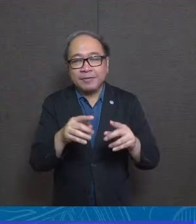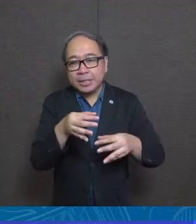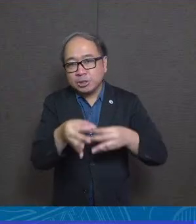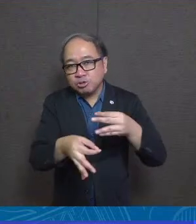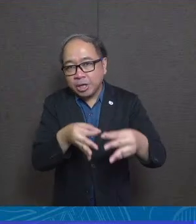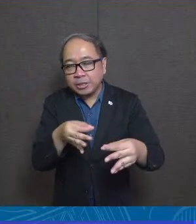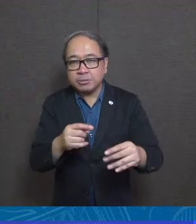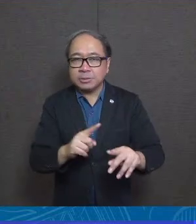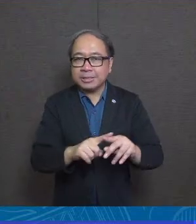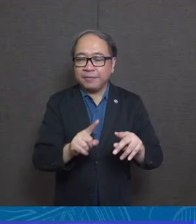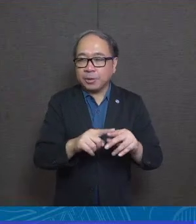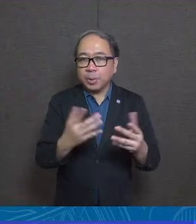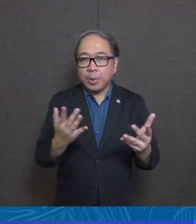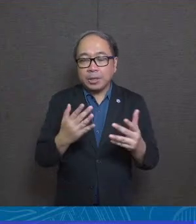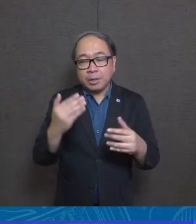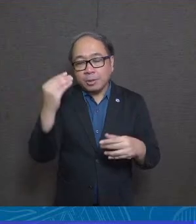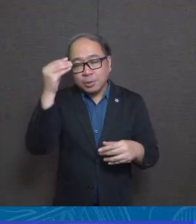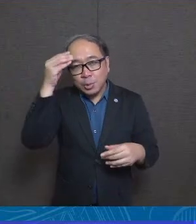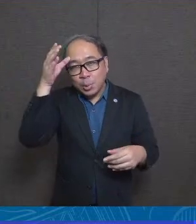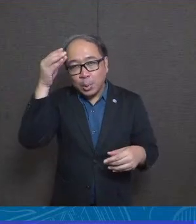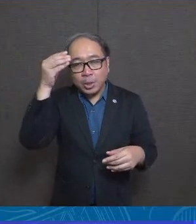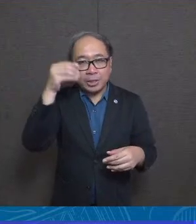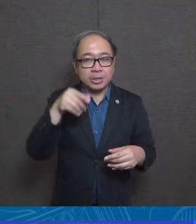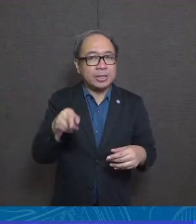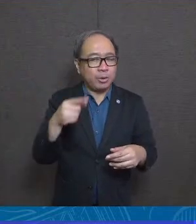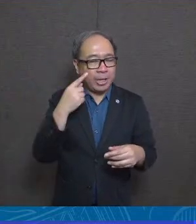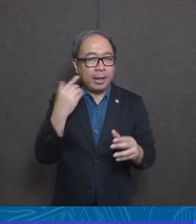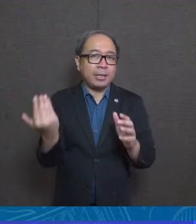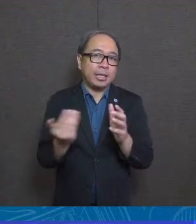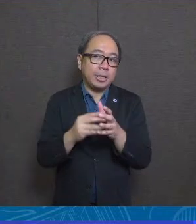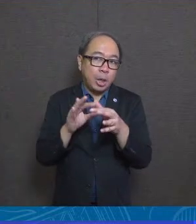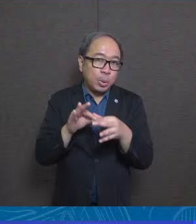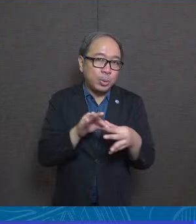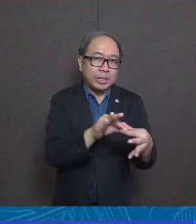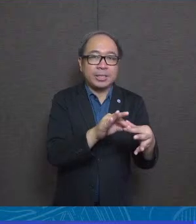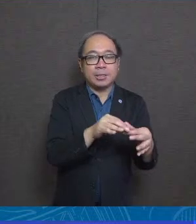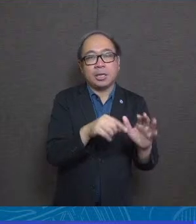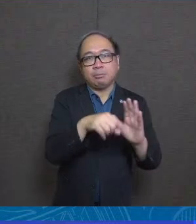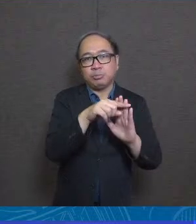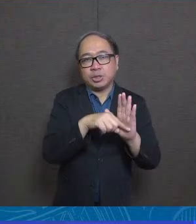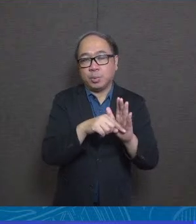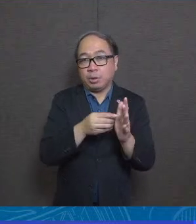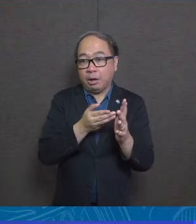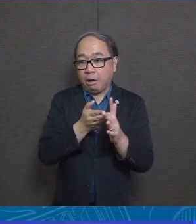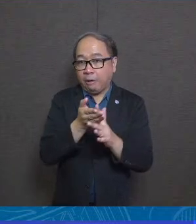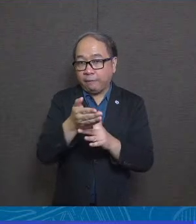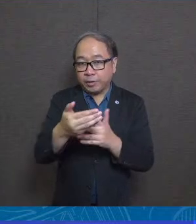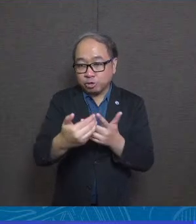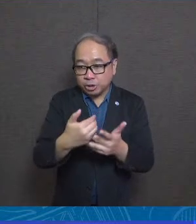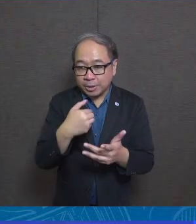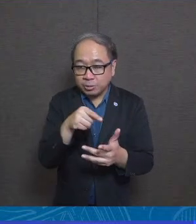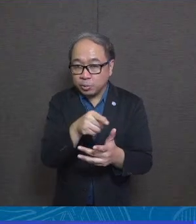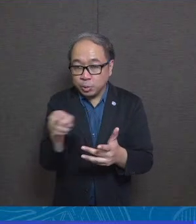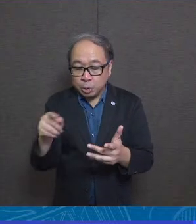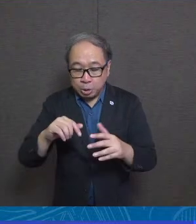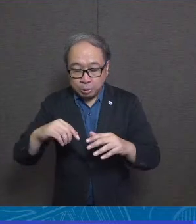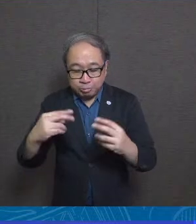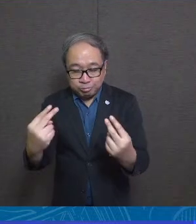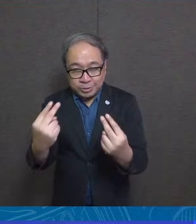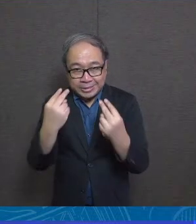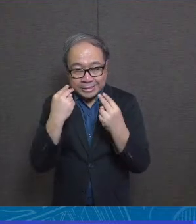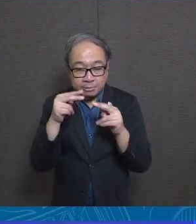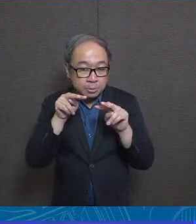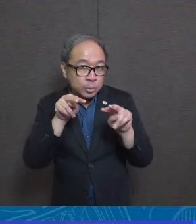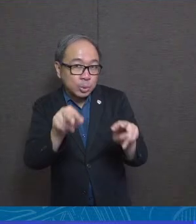And then these are based on the principles of transparency, equity of opportunities for everyone, responsibility. When